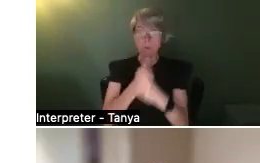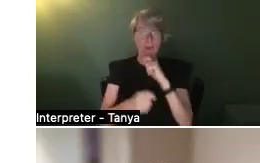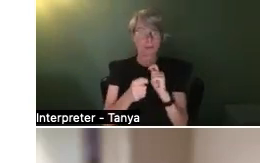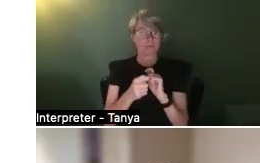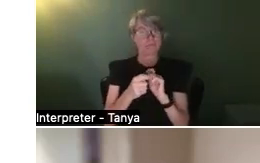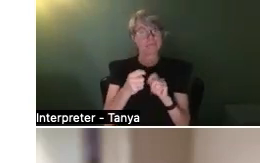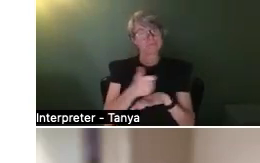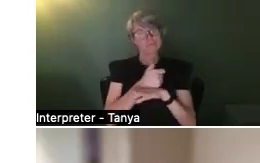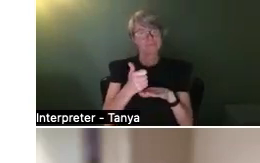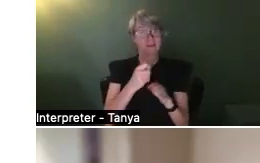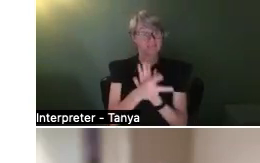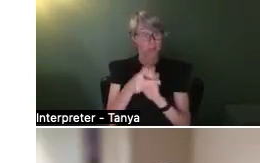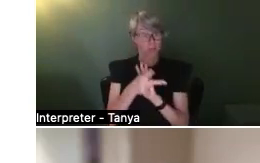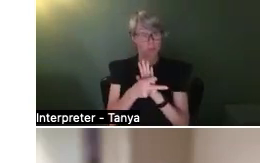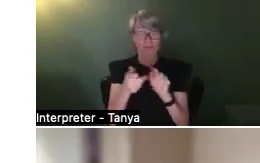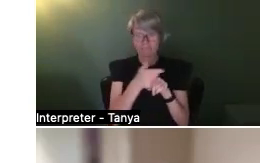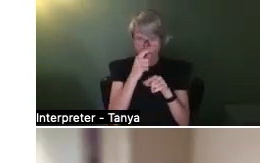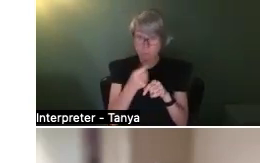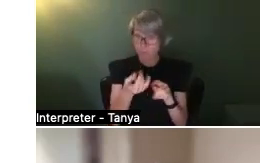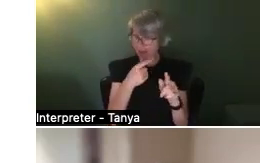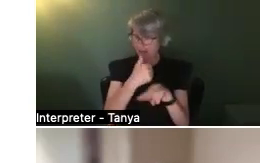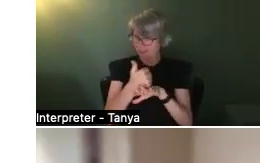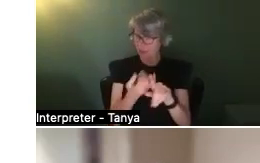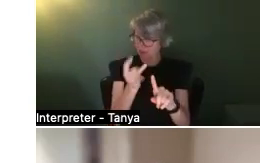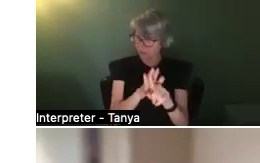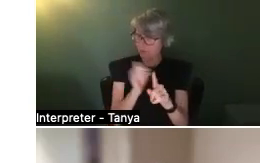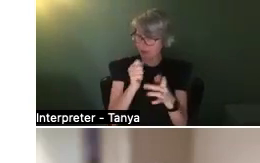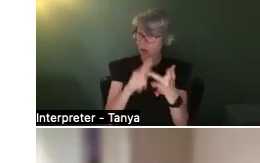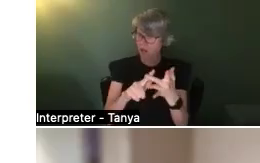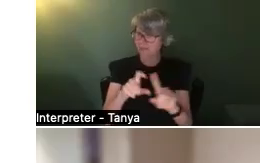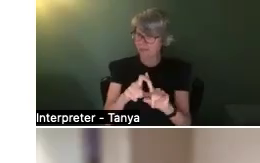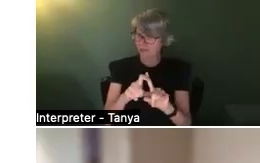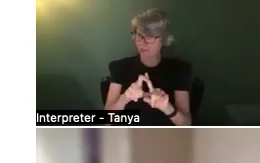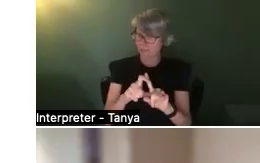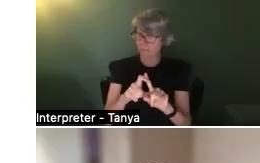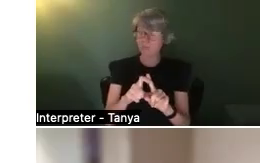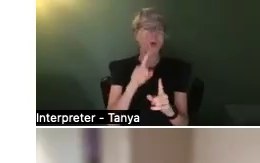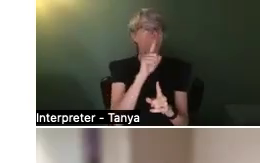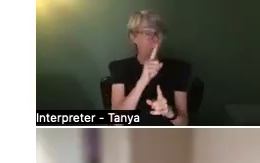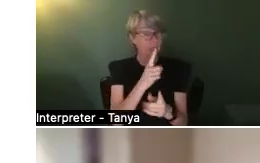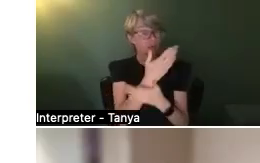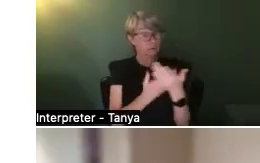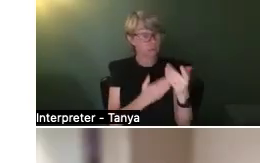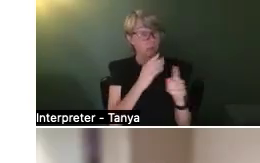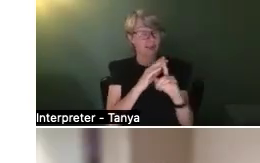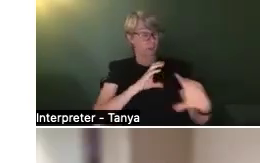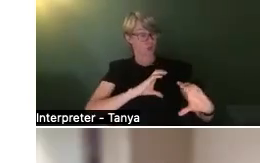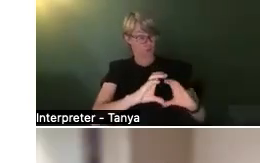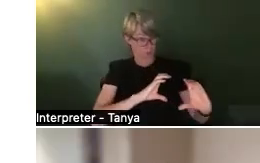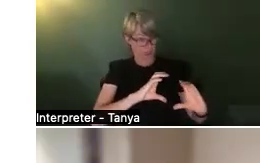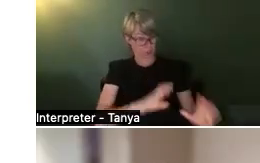with actors who have intellectual disability. One of the films is about communication and the other about decision-making